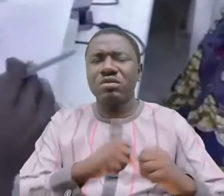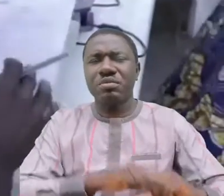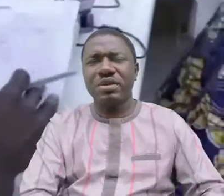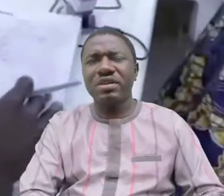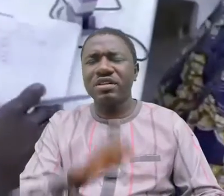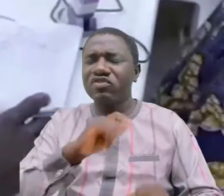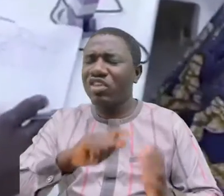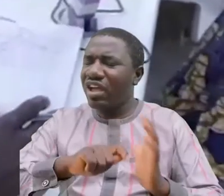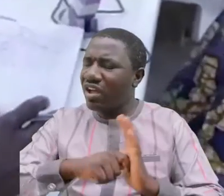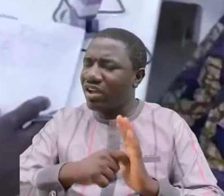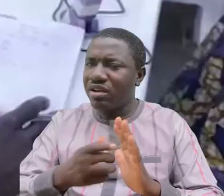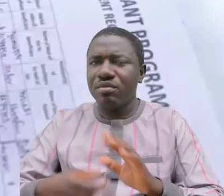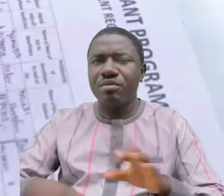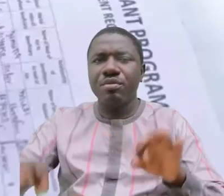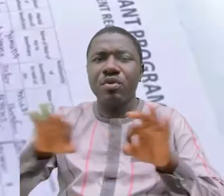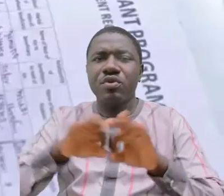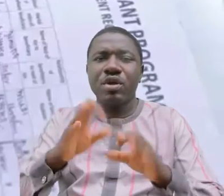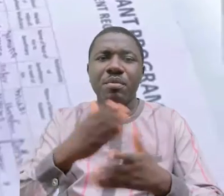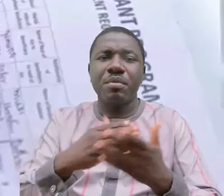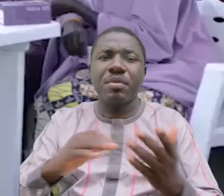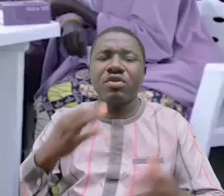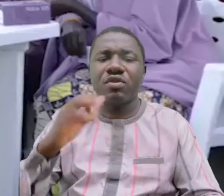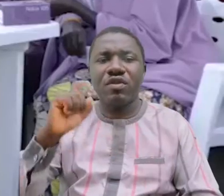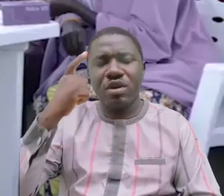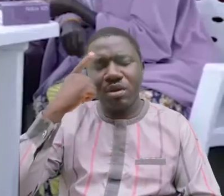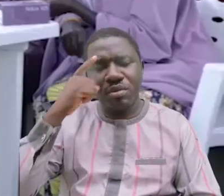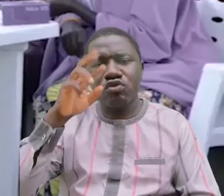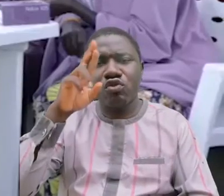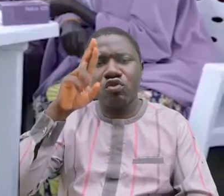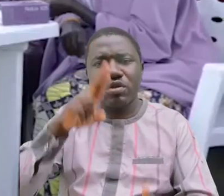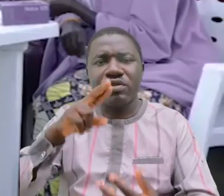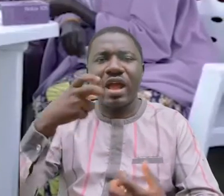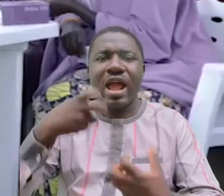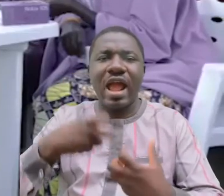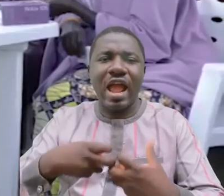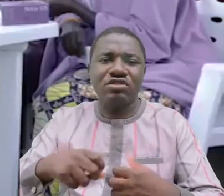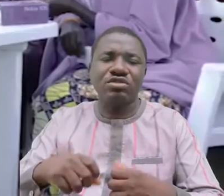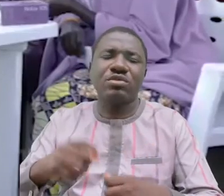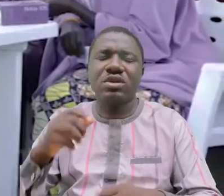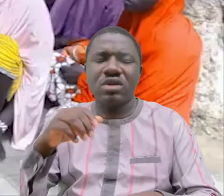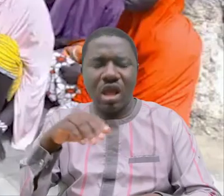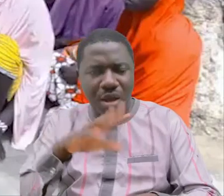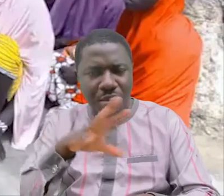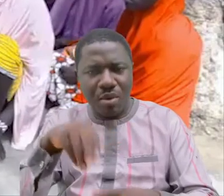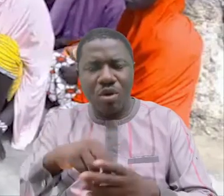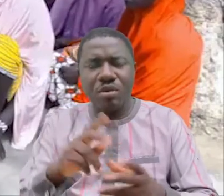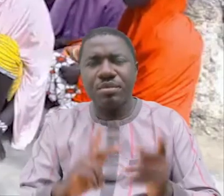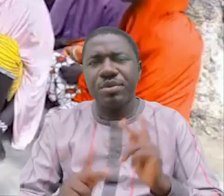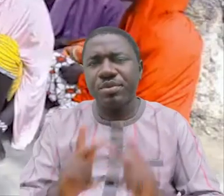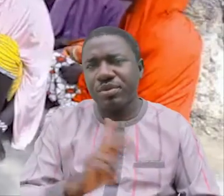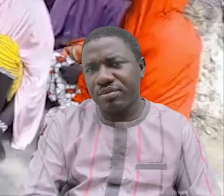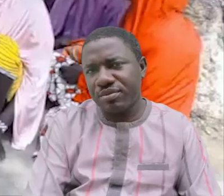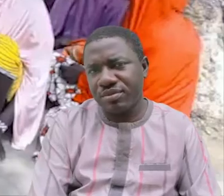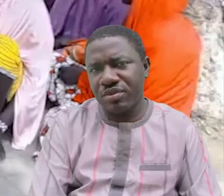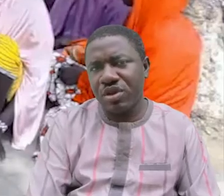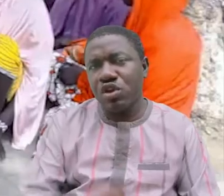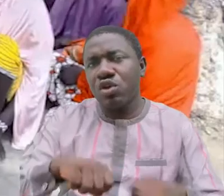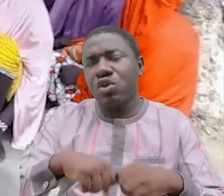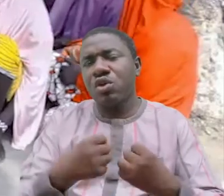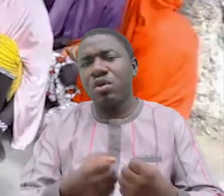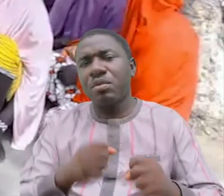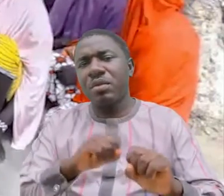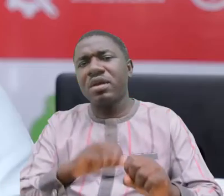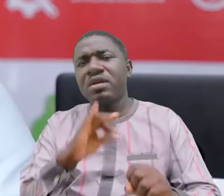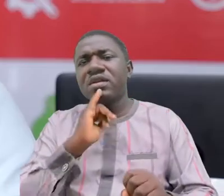policy measure on the agenda of the government to bring succor to the poor and vulnerable citizens.